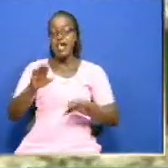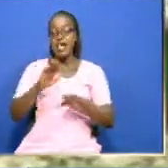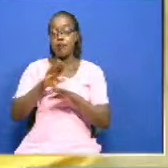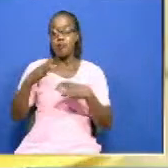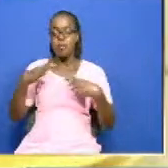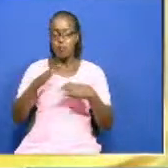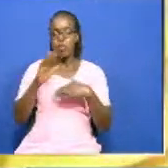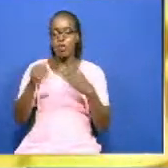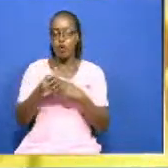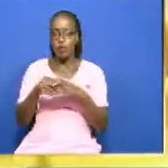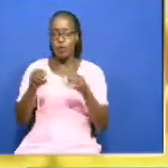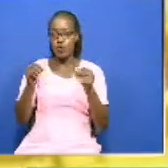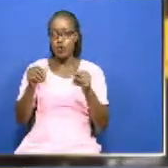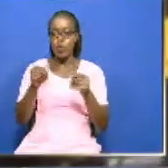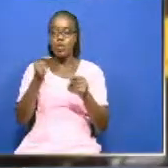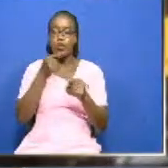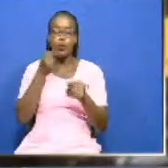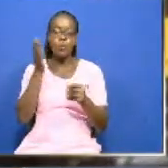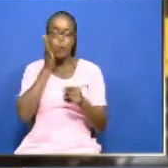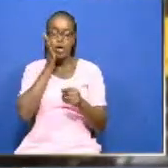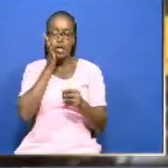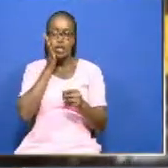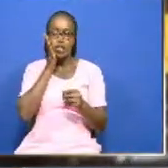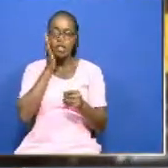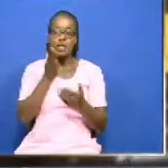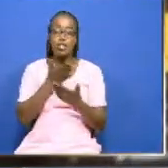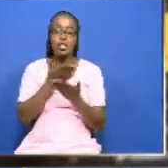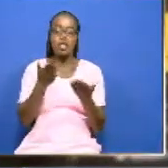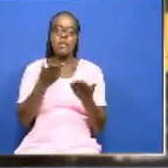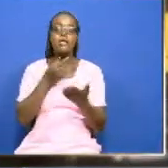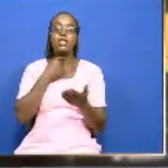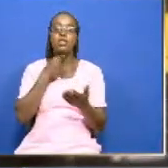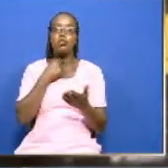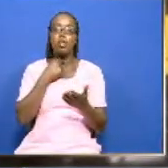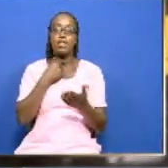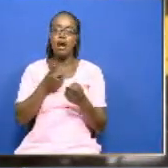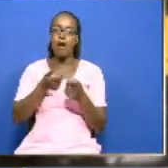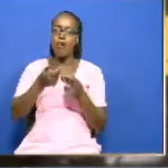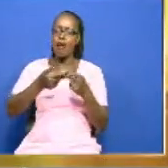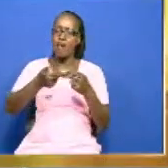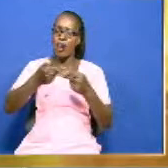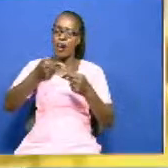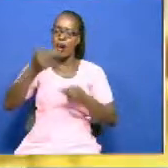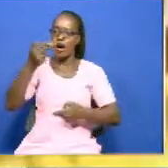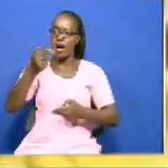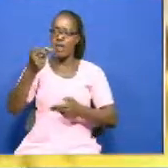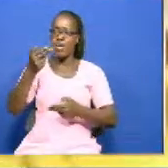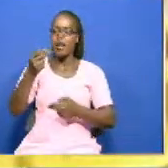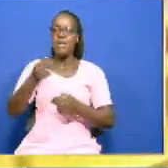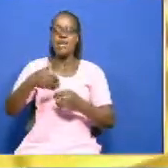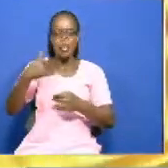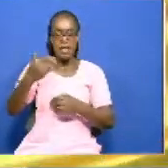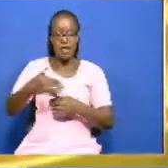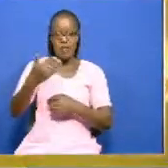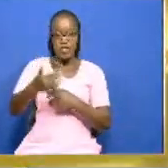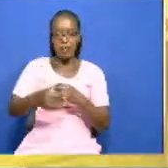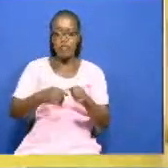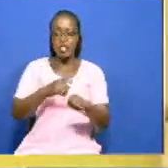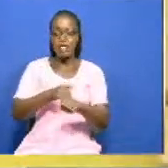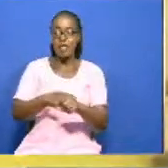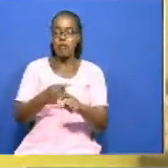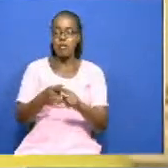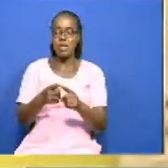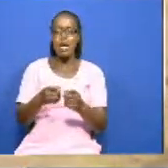production of quality honey. The demand for honey in Kenya has been rising with each passing year. However, despite